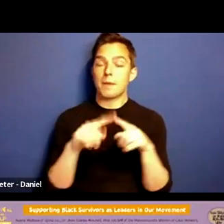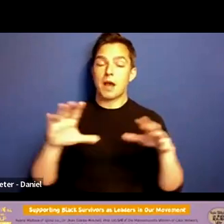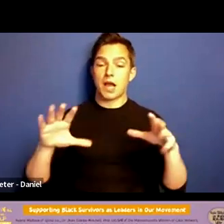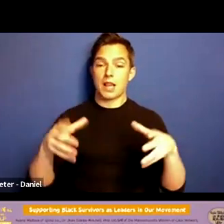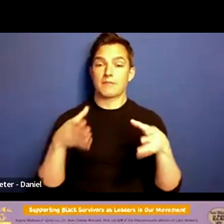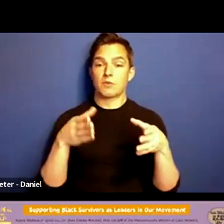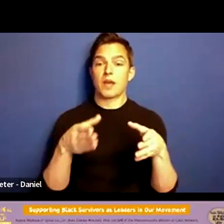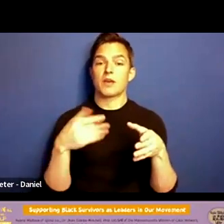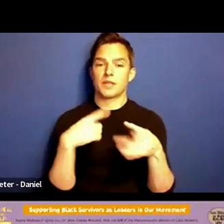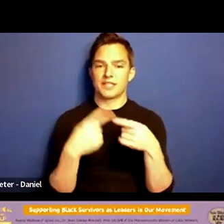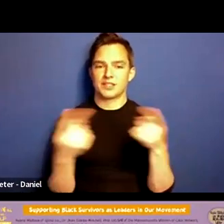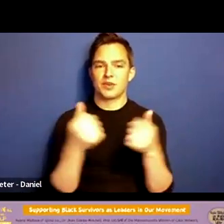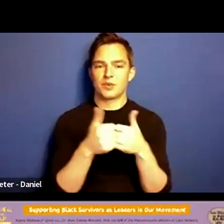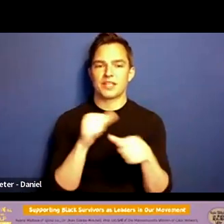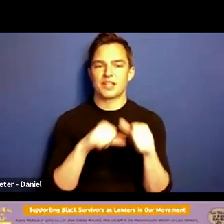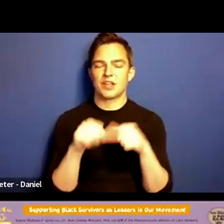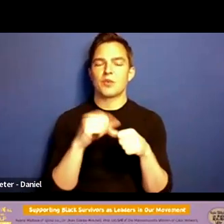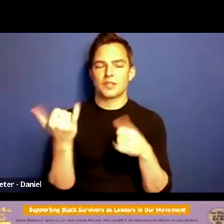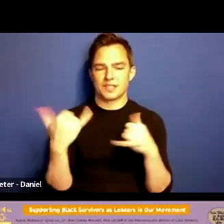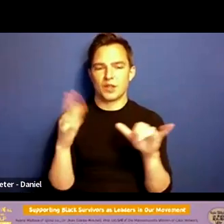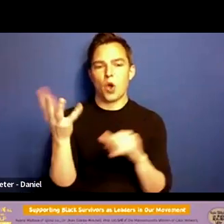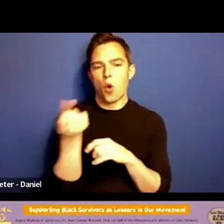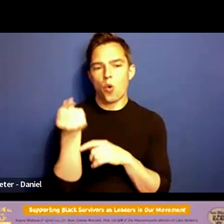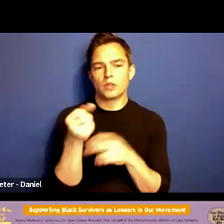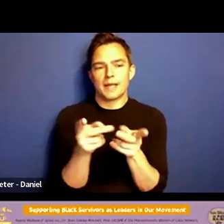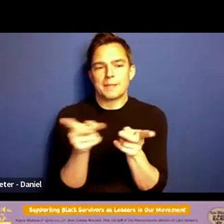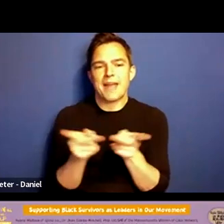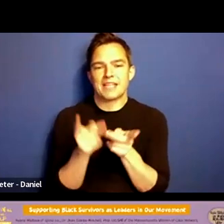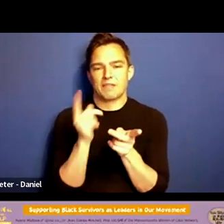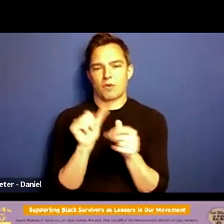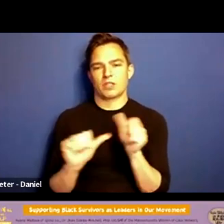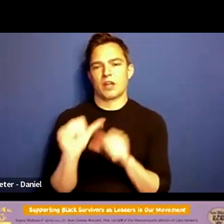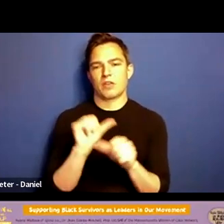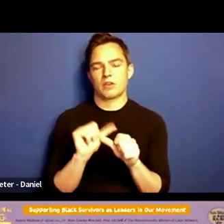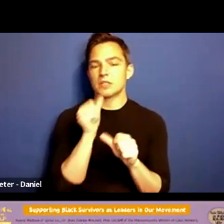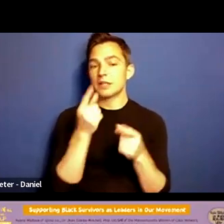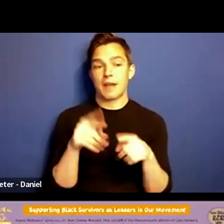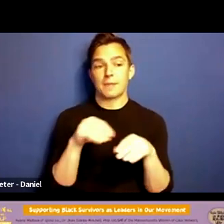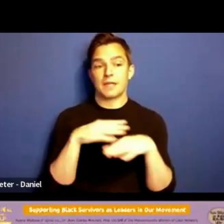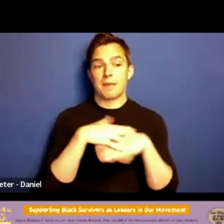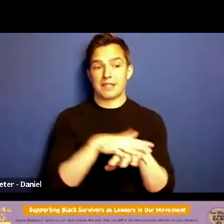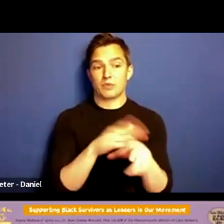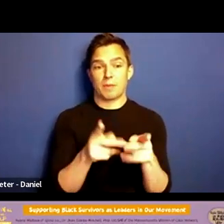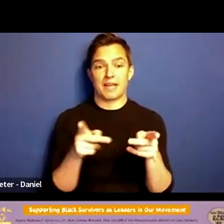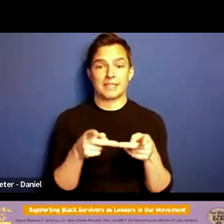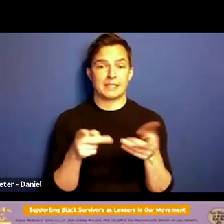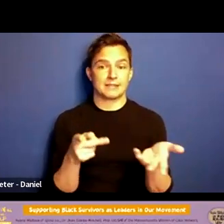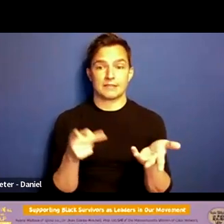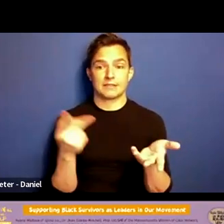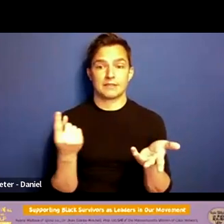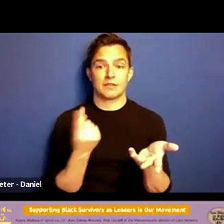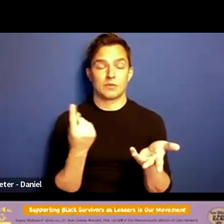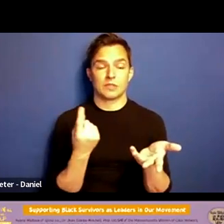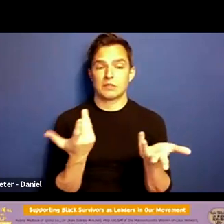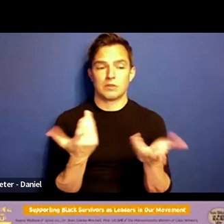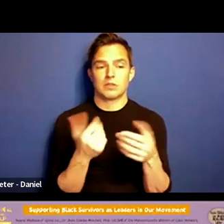disagree with each other and we still hold space for each other. And that doesn't always happen in mainstream spaces. And so to think about what that would